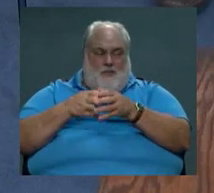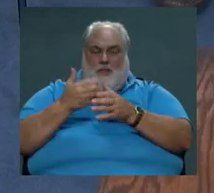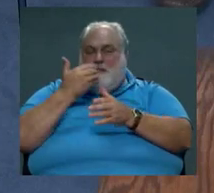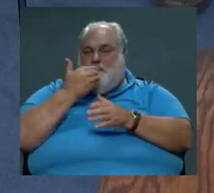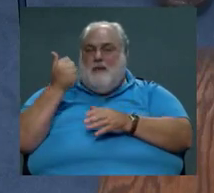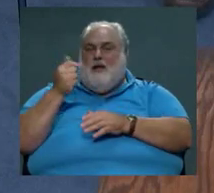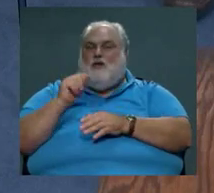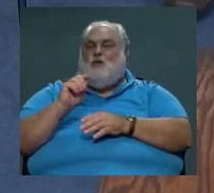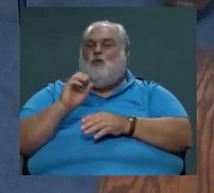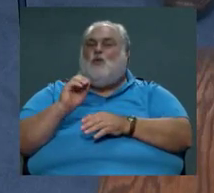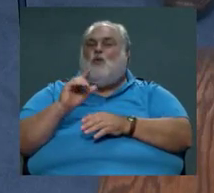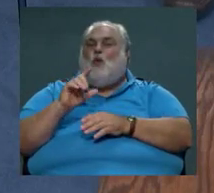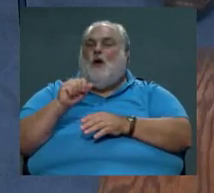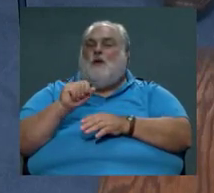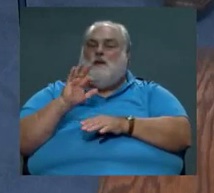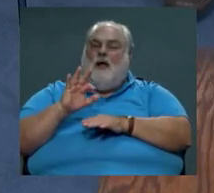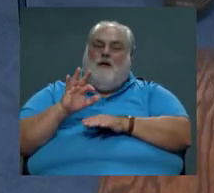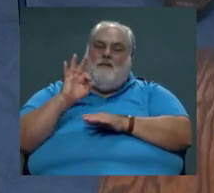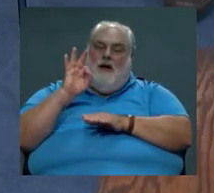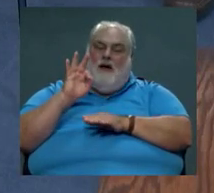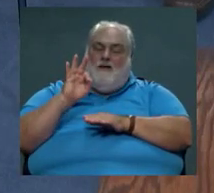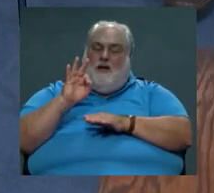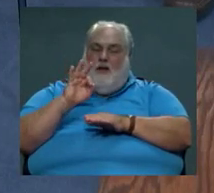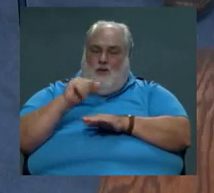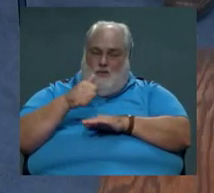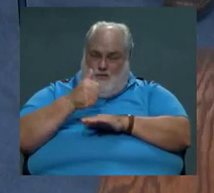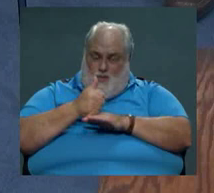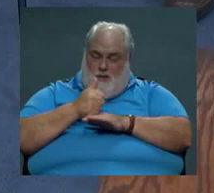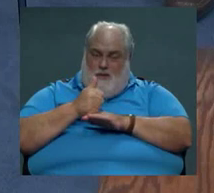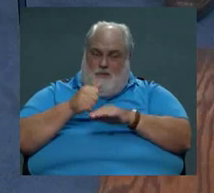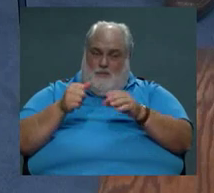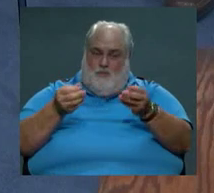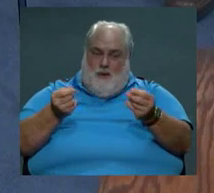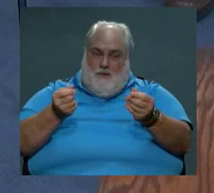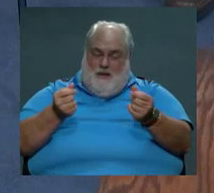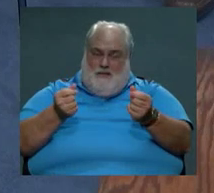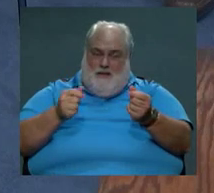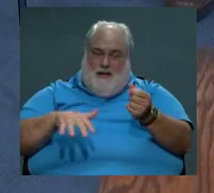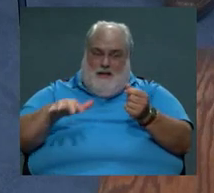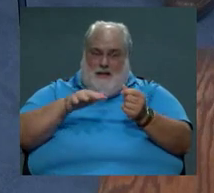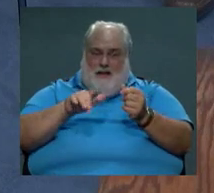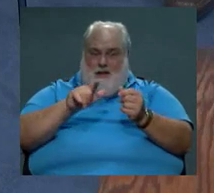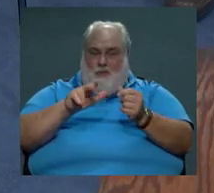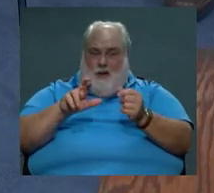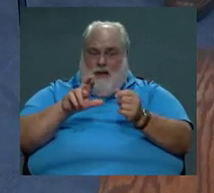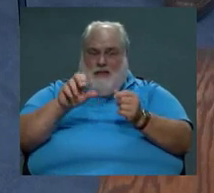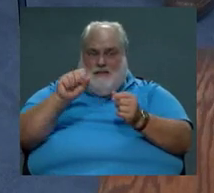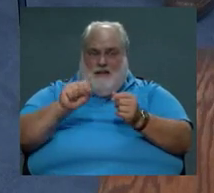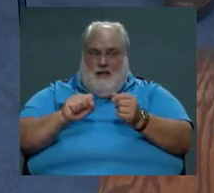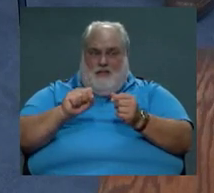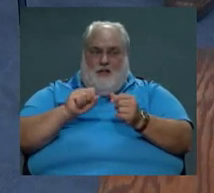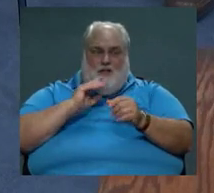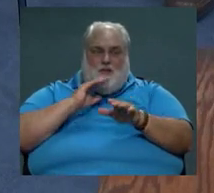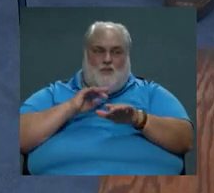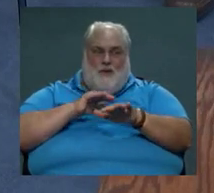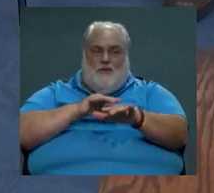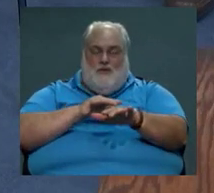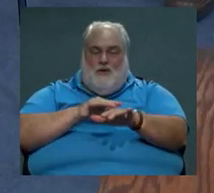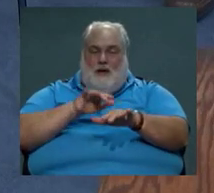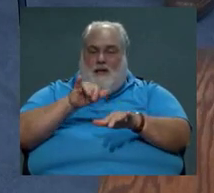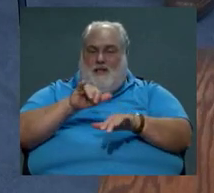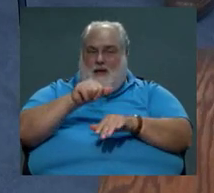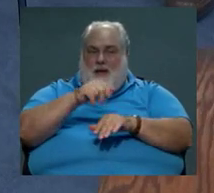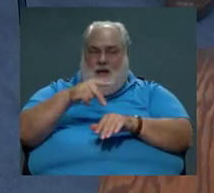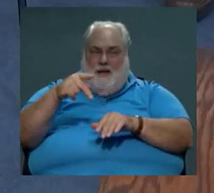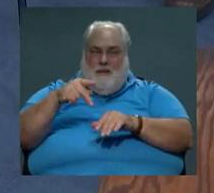best tools available to locate historic properties in the City of Little Rock and areas south of the river. This web app is a